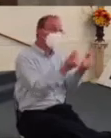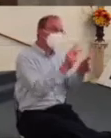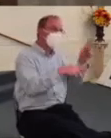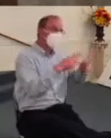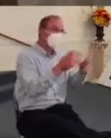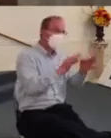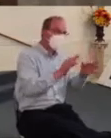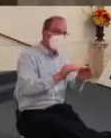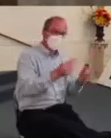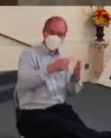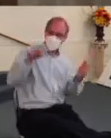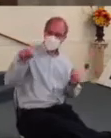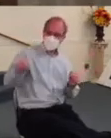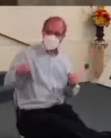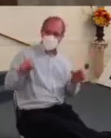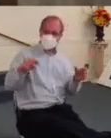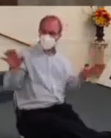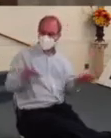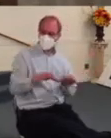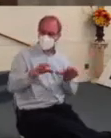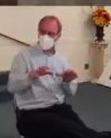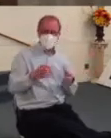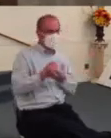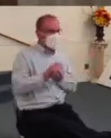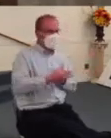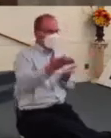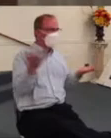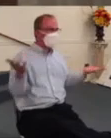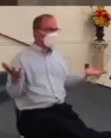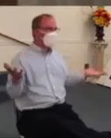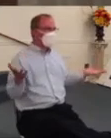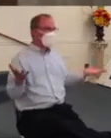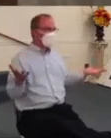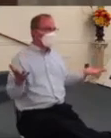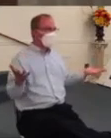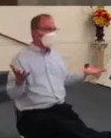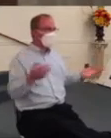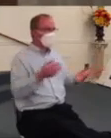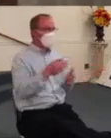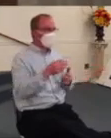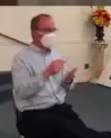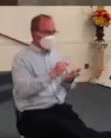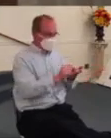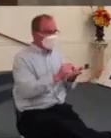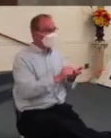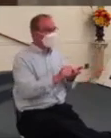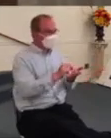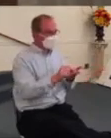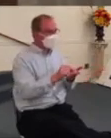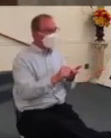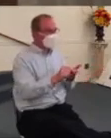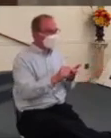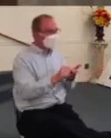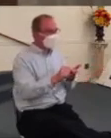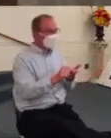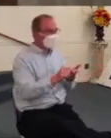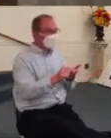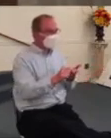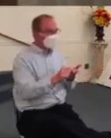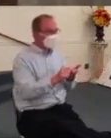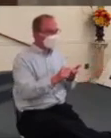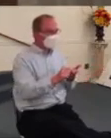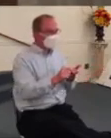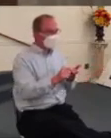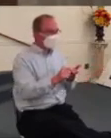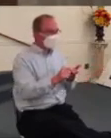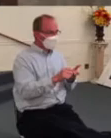done is a waste. Mark this down. They could tell you exactly to